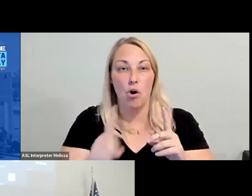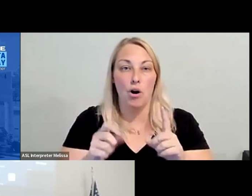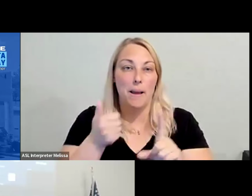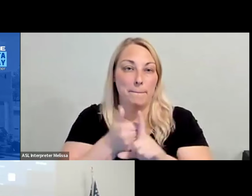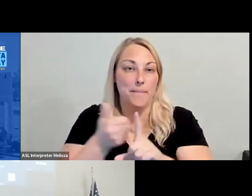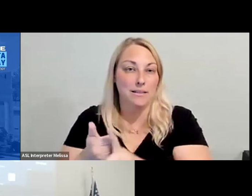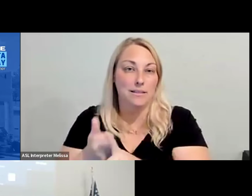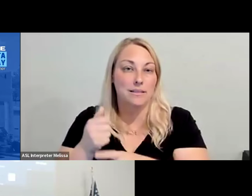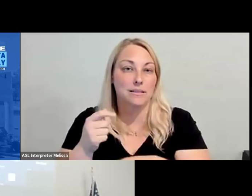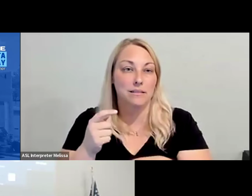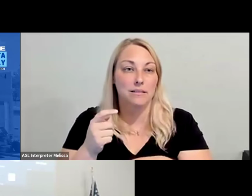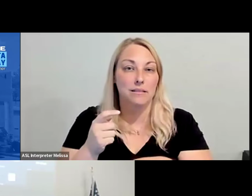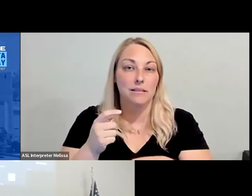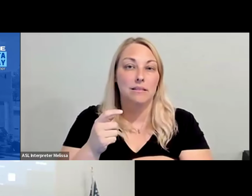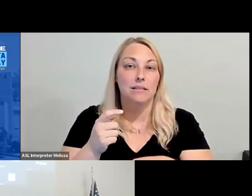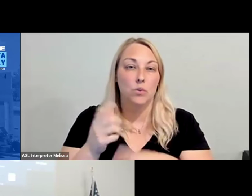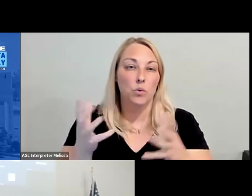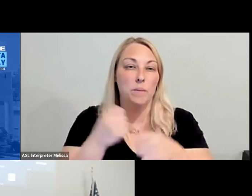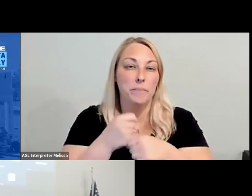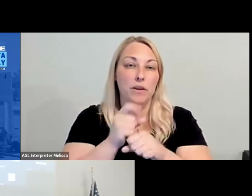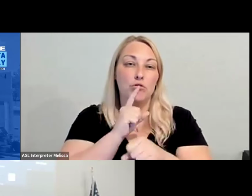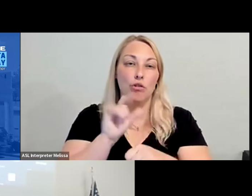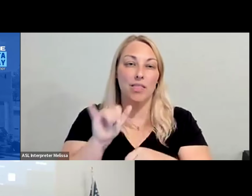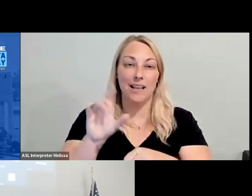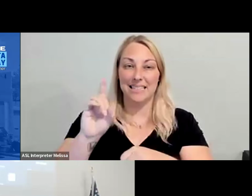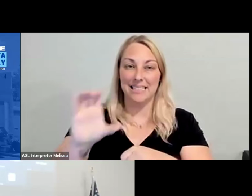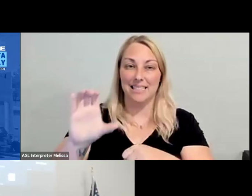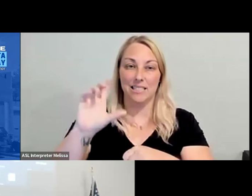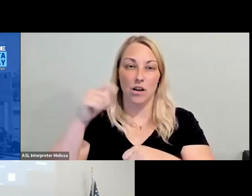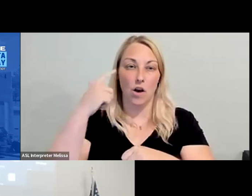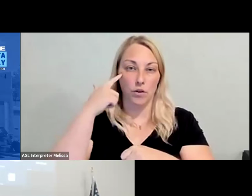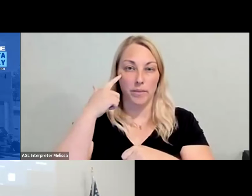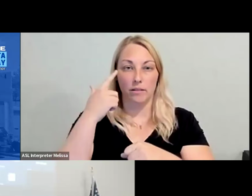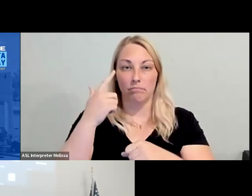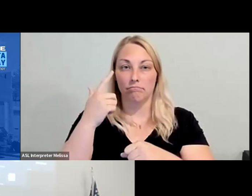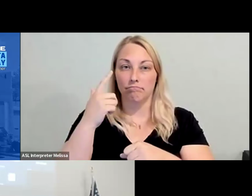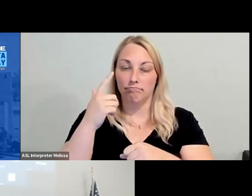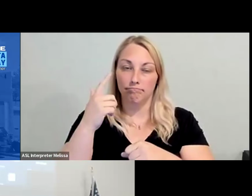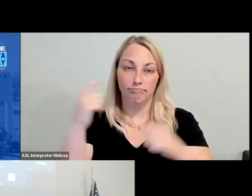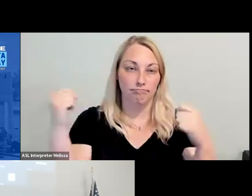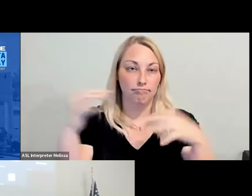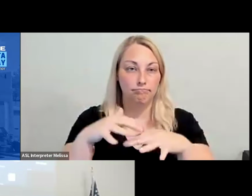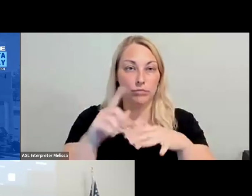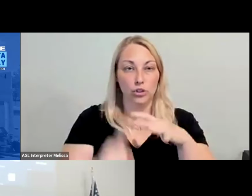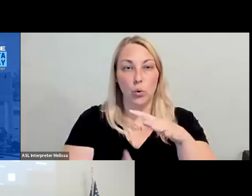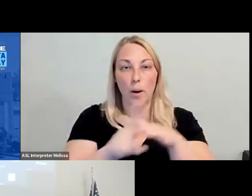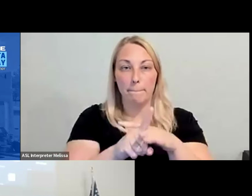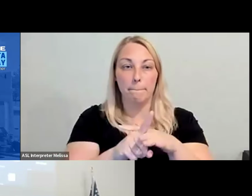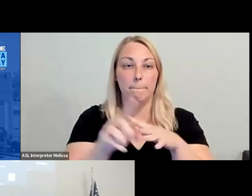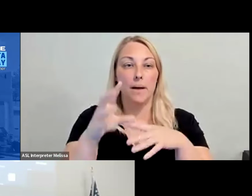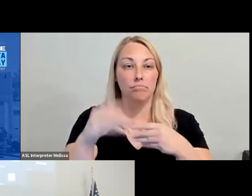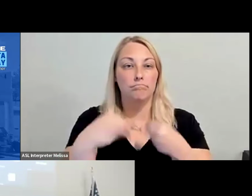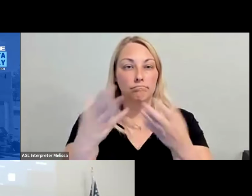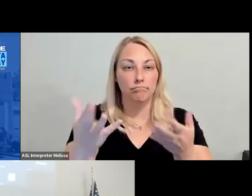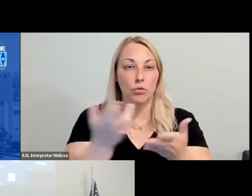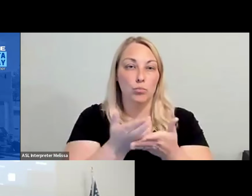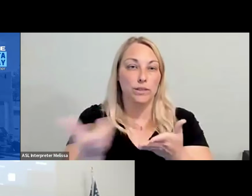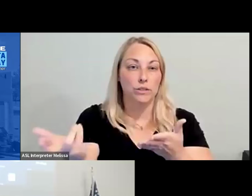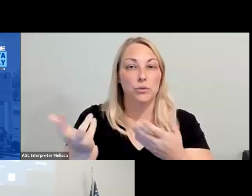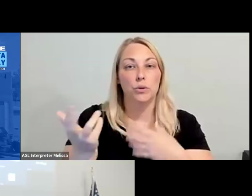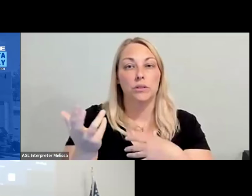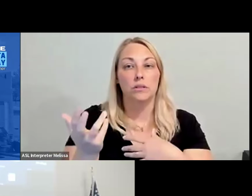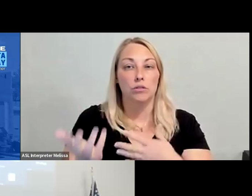we have the DC government show up and make sure that we have the resources out there for folks to come and stop by.